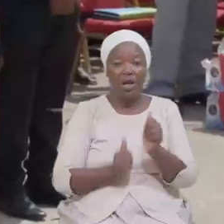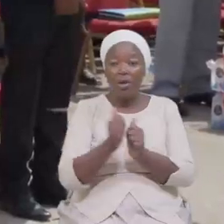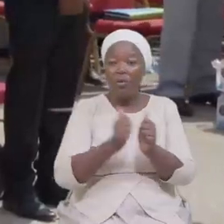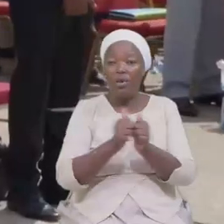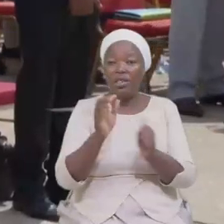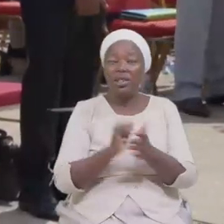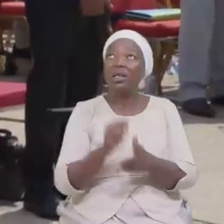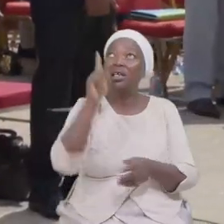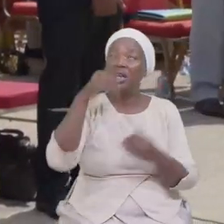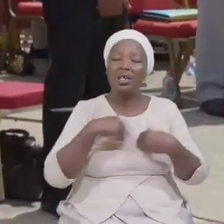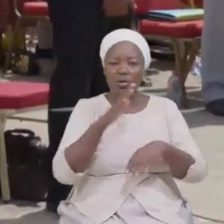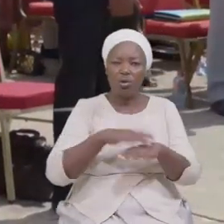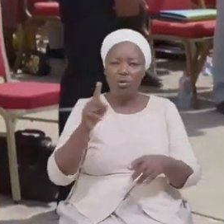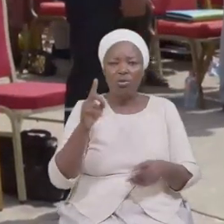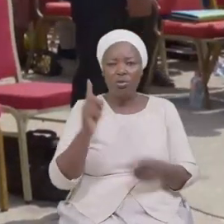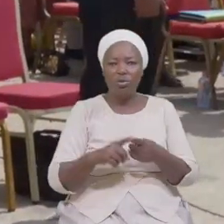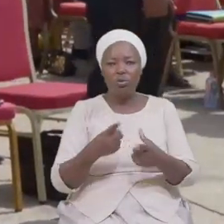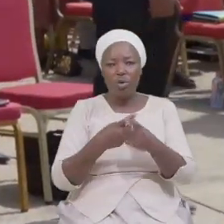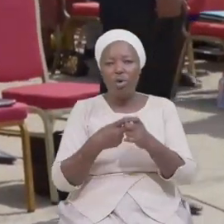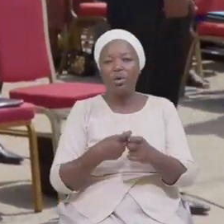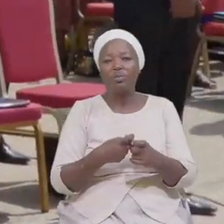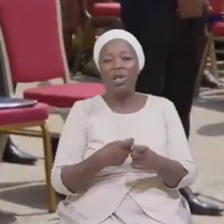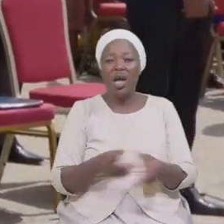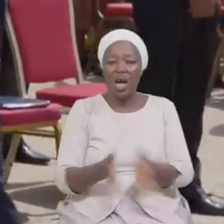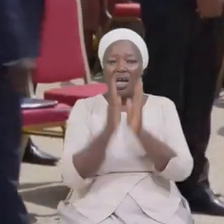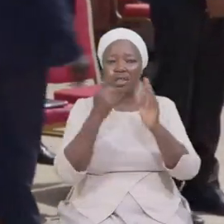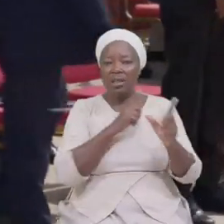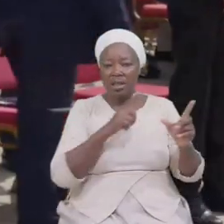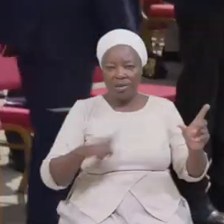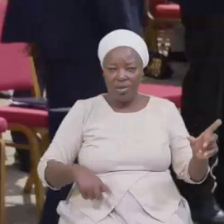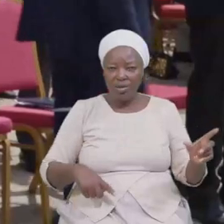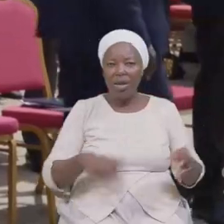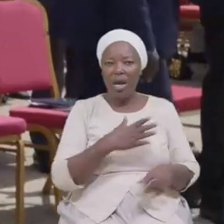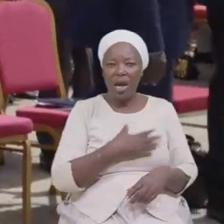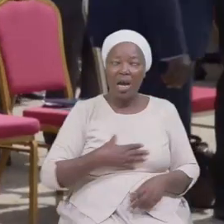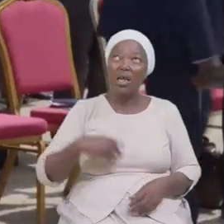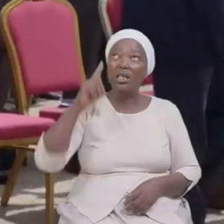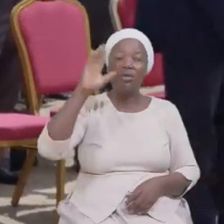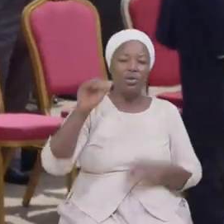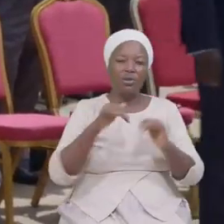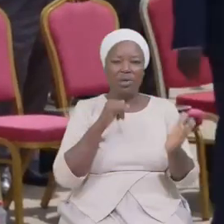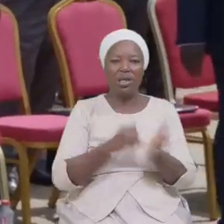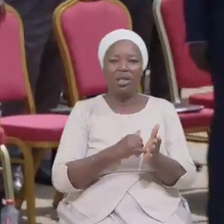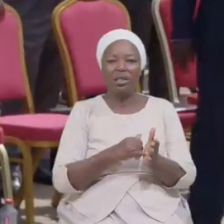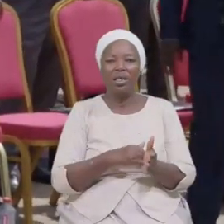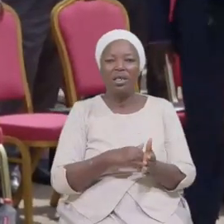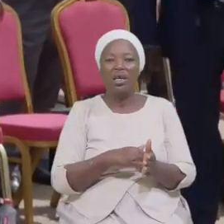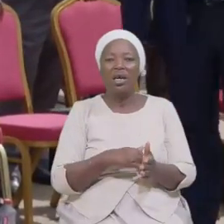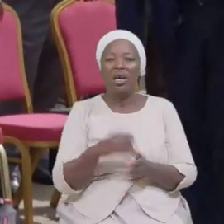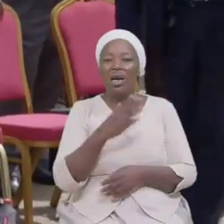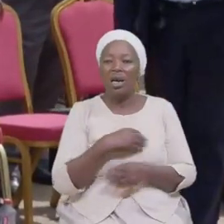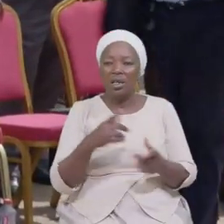called you to run. Ask the Lord and He will do it. And you know He provided for a